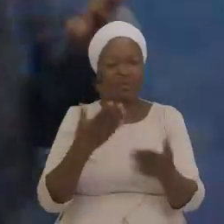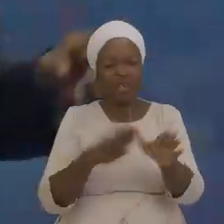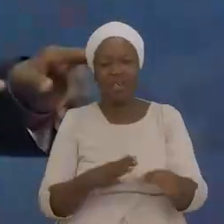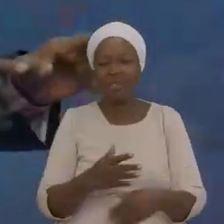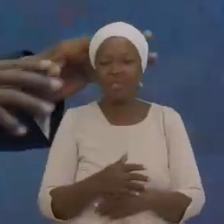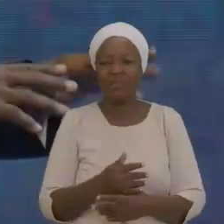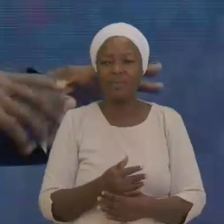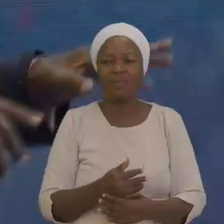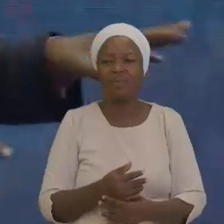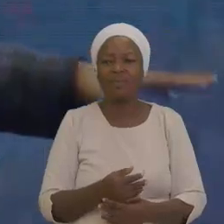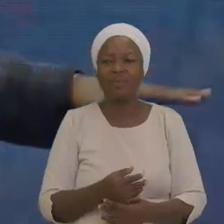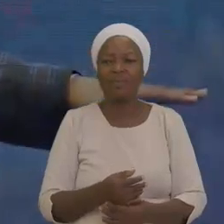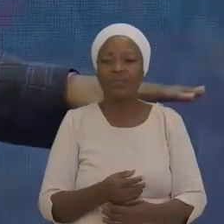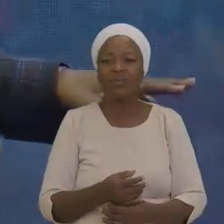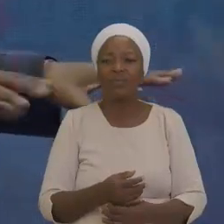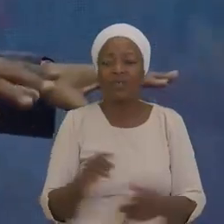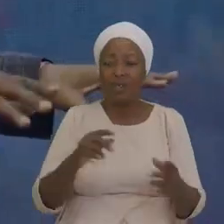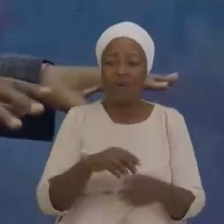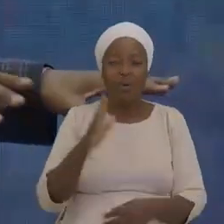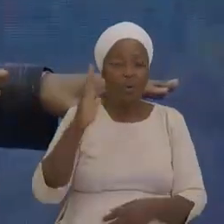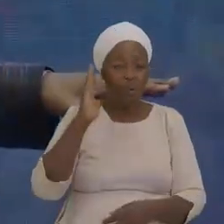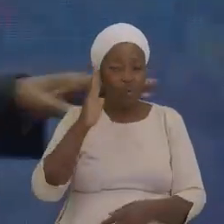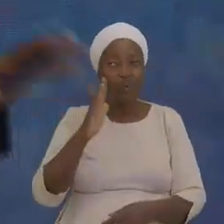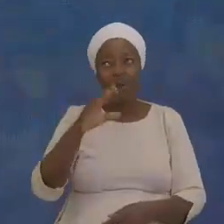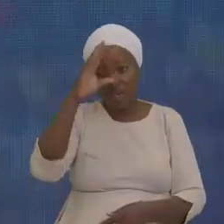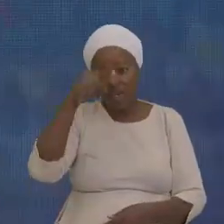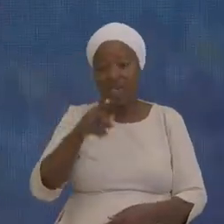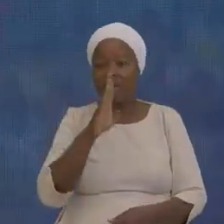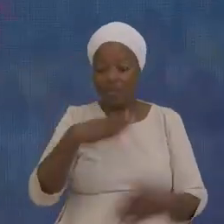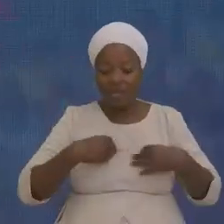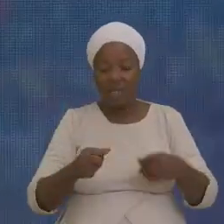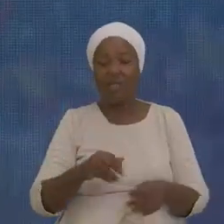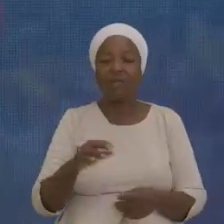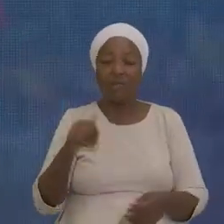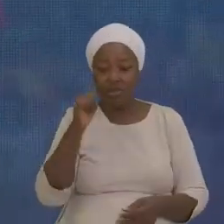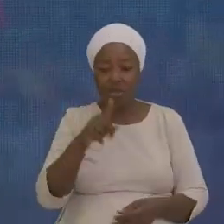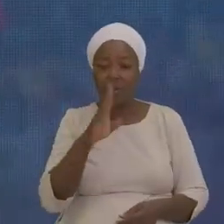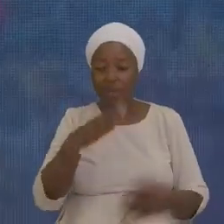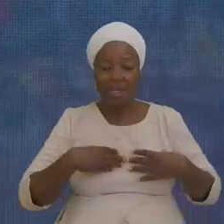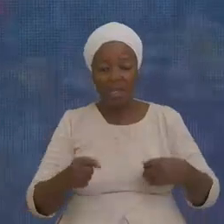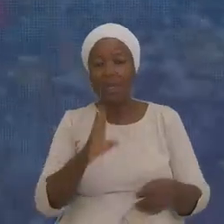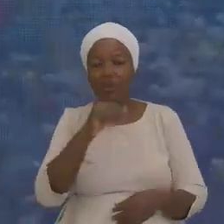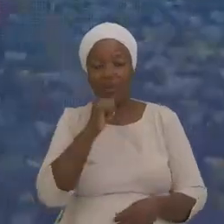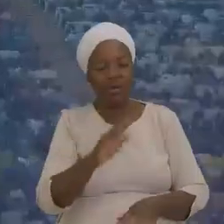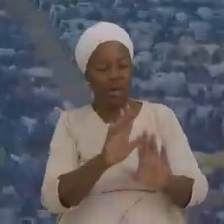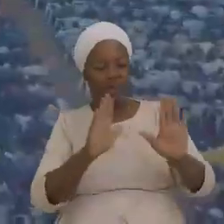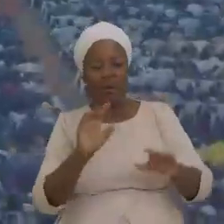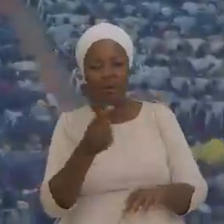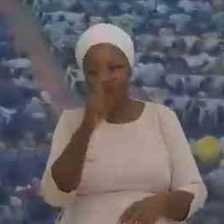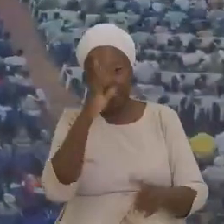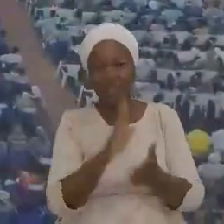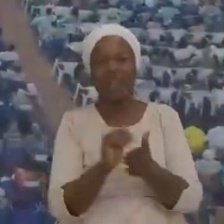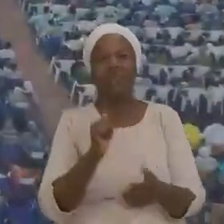death. Will he be healed? Will she be healed? Be not afraid, only believe.